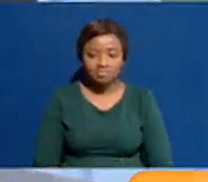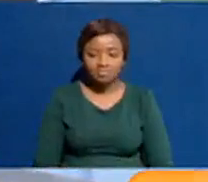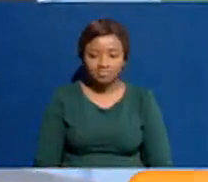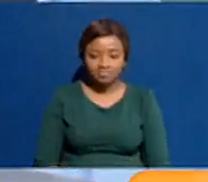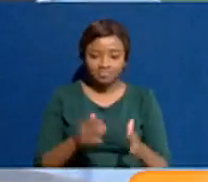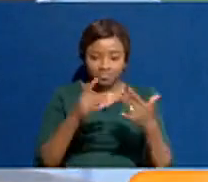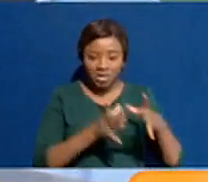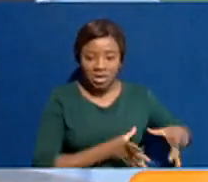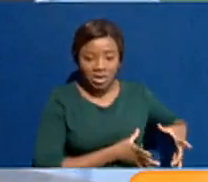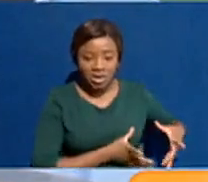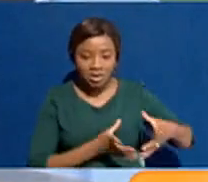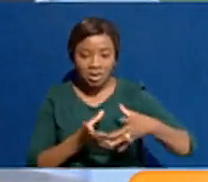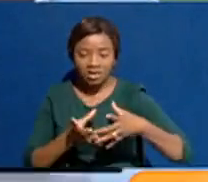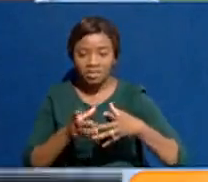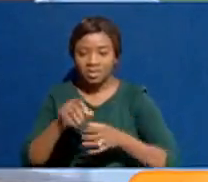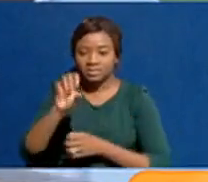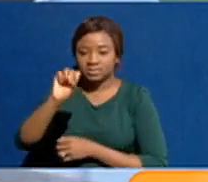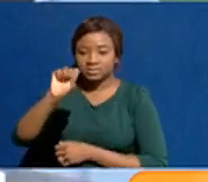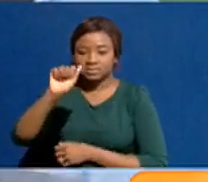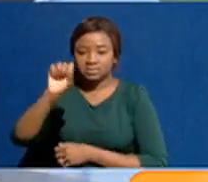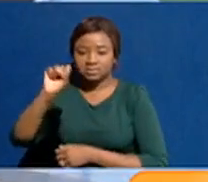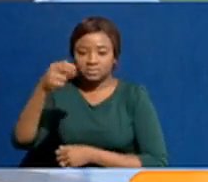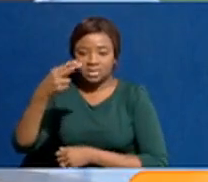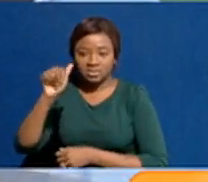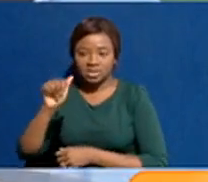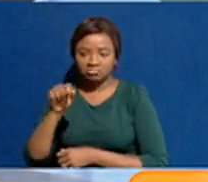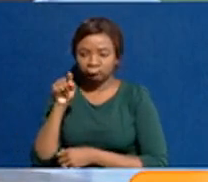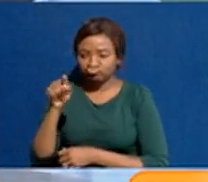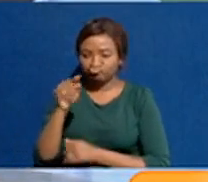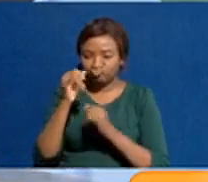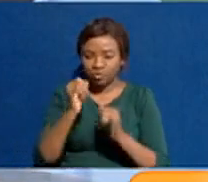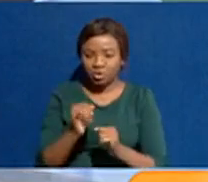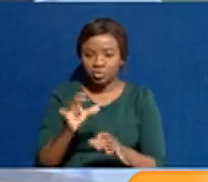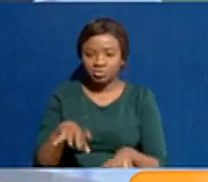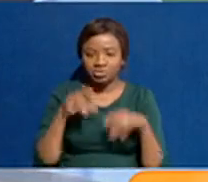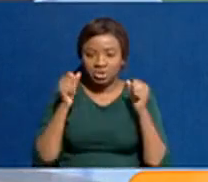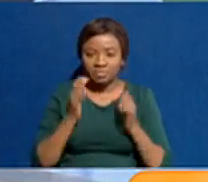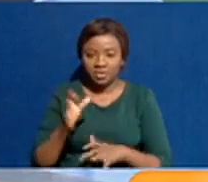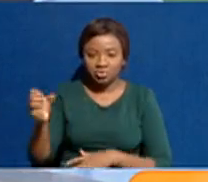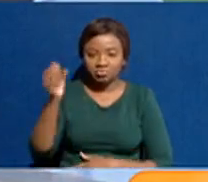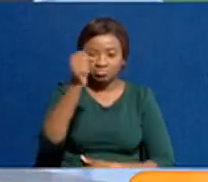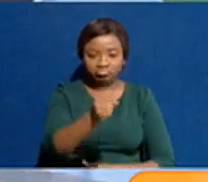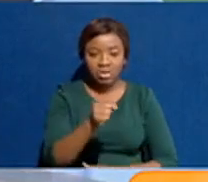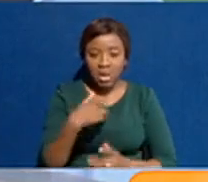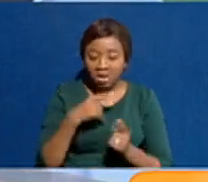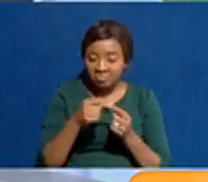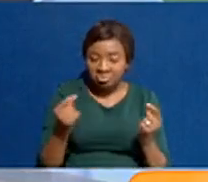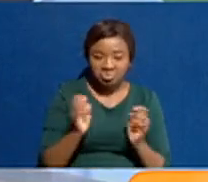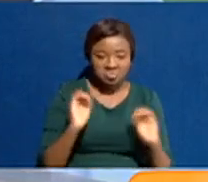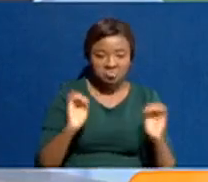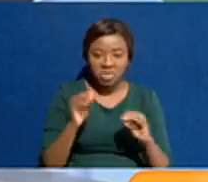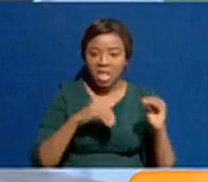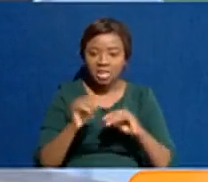from football to rugby, and Sasha Mutai has been elected the new chairman of the Kenya Rugby Union unopposed in elections